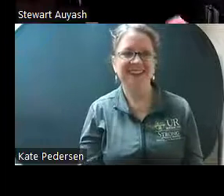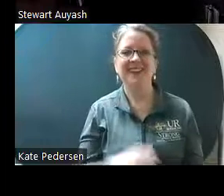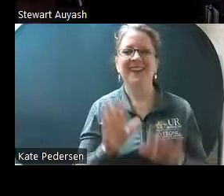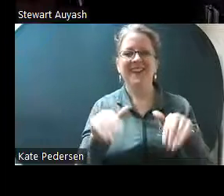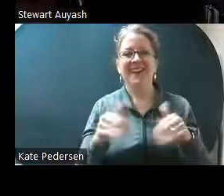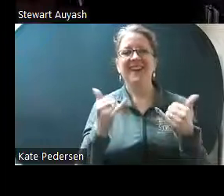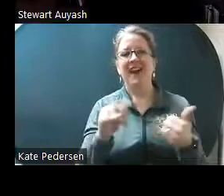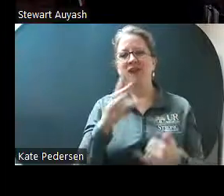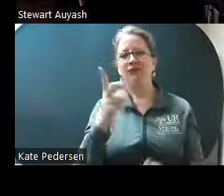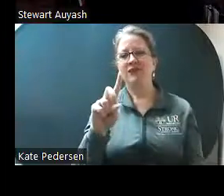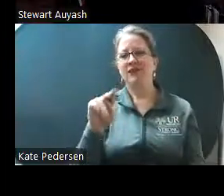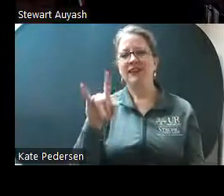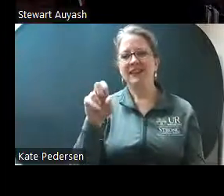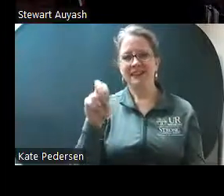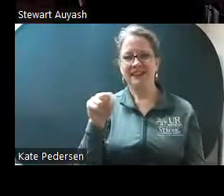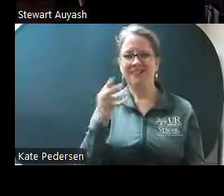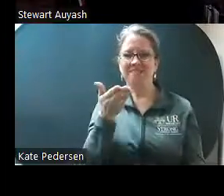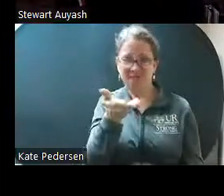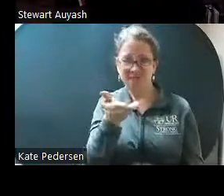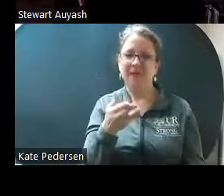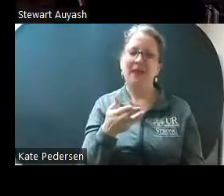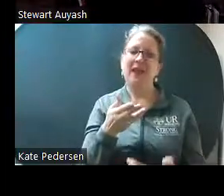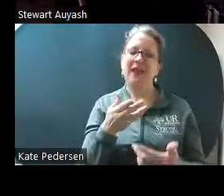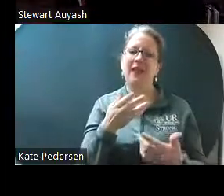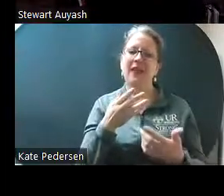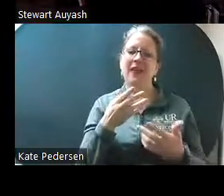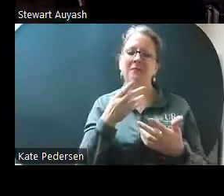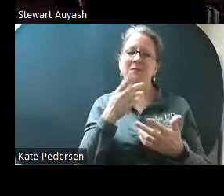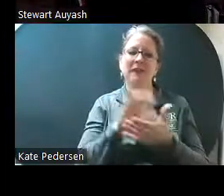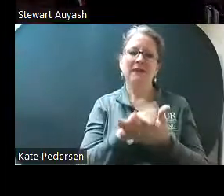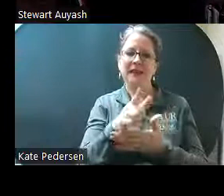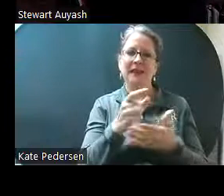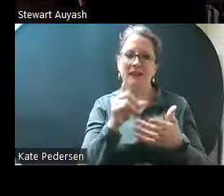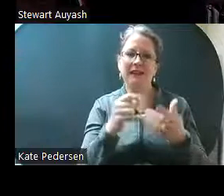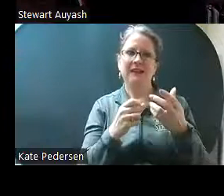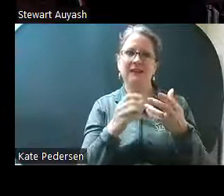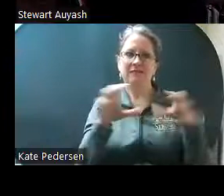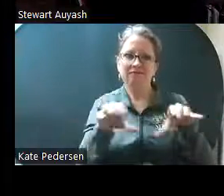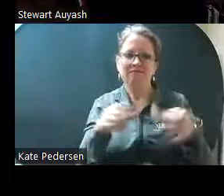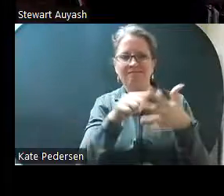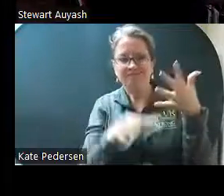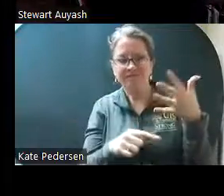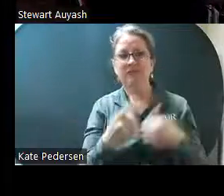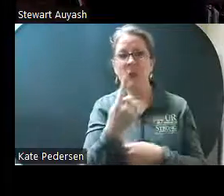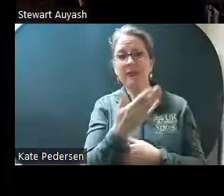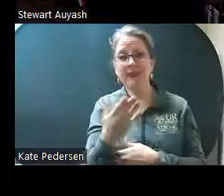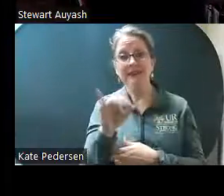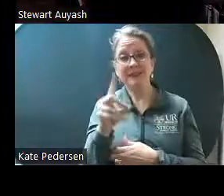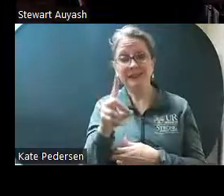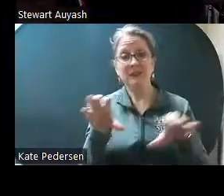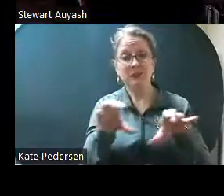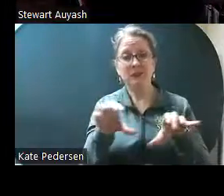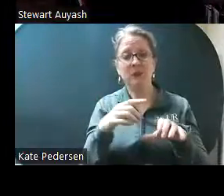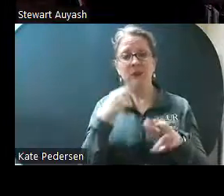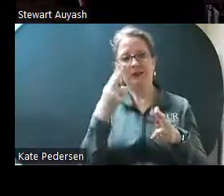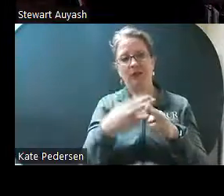Now, Richard Nixon is credited with a lot of things. And one of them that he did was to start what we think of today